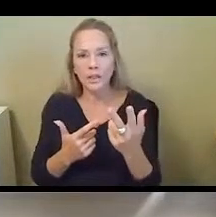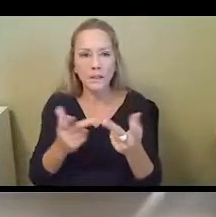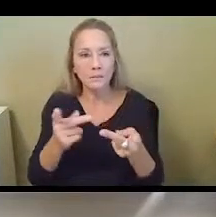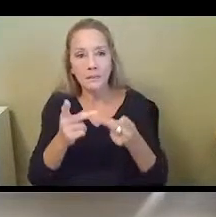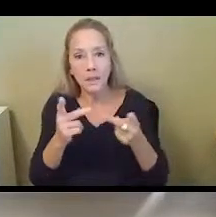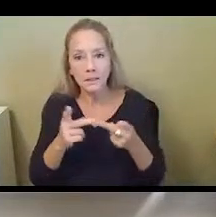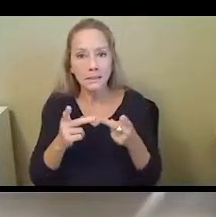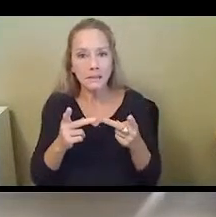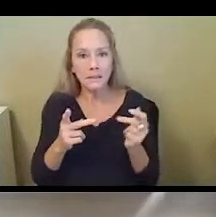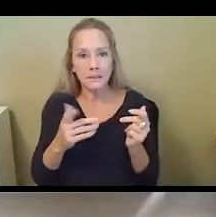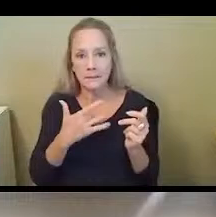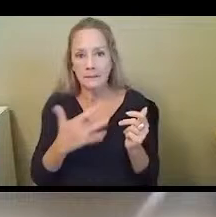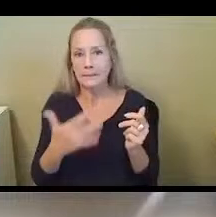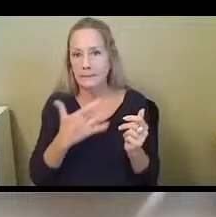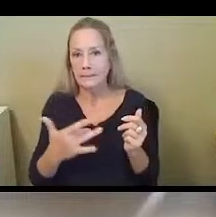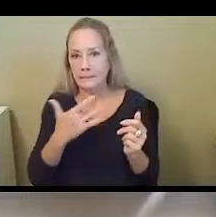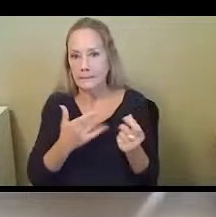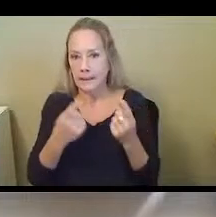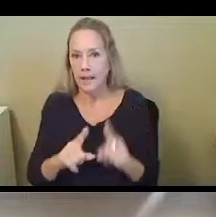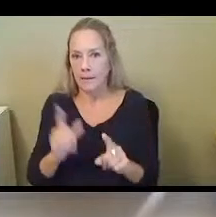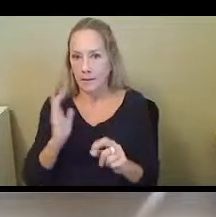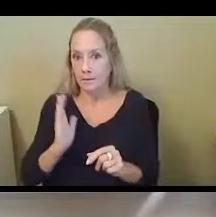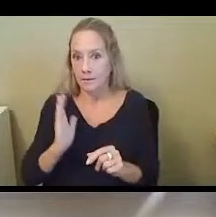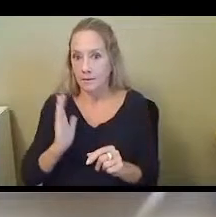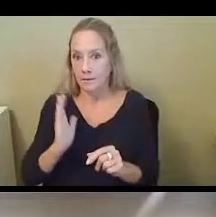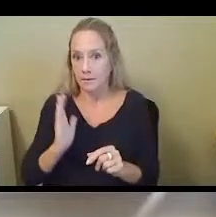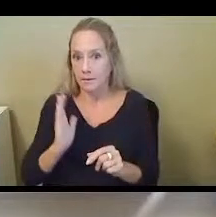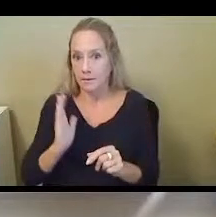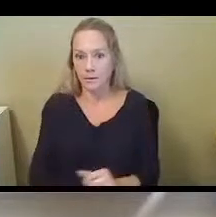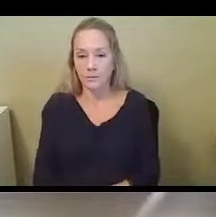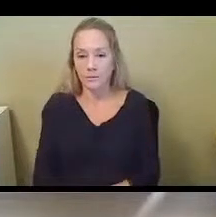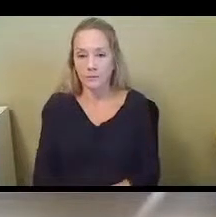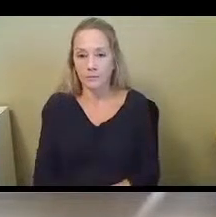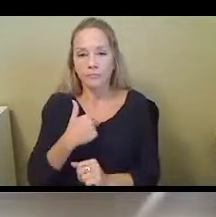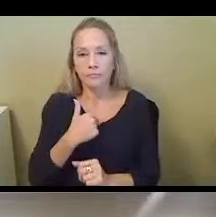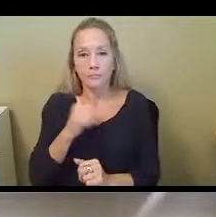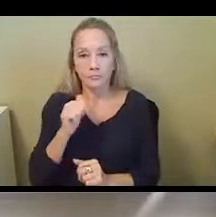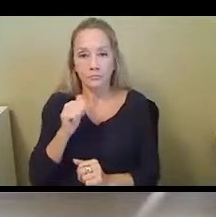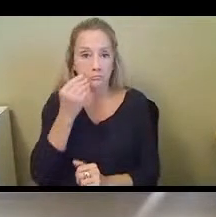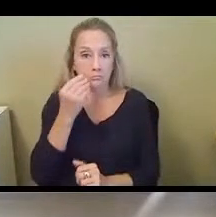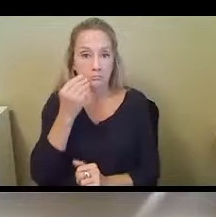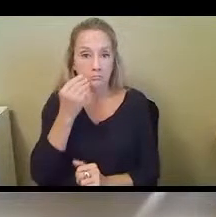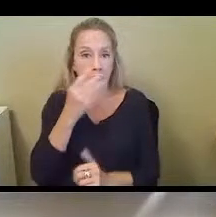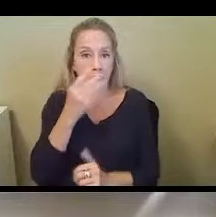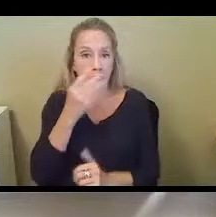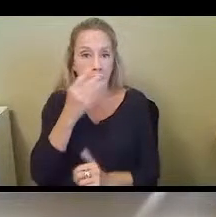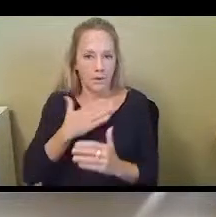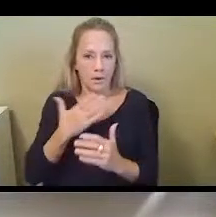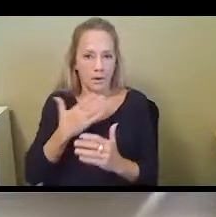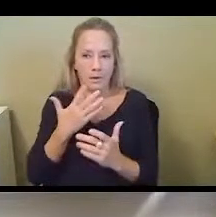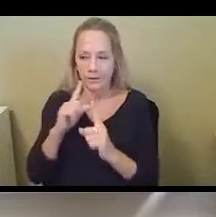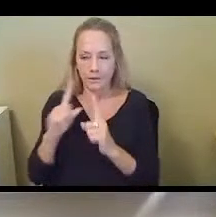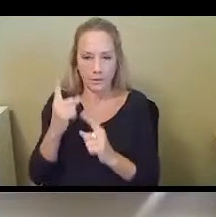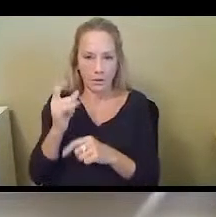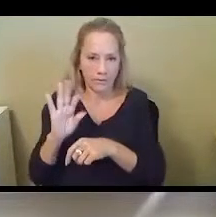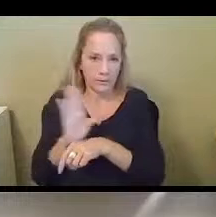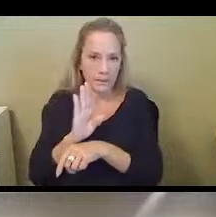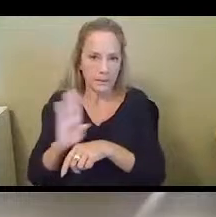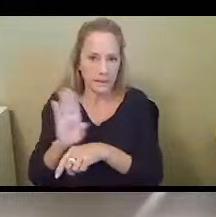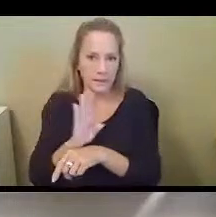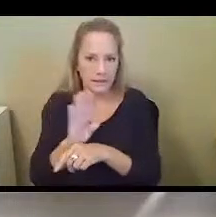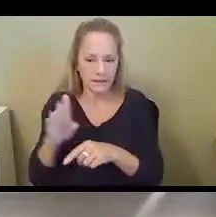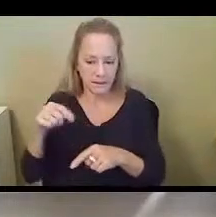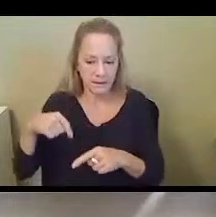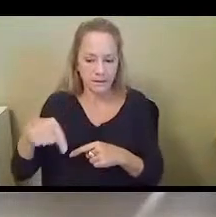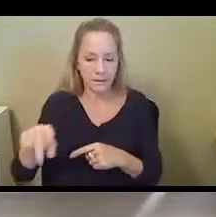of an egregious problem. I can just speak to my conversation with this business owner of the establishments on the